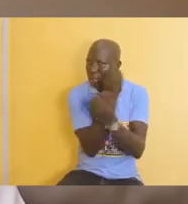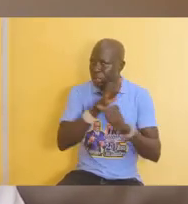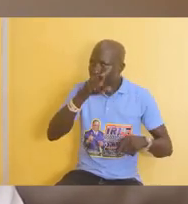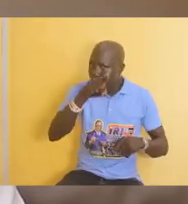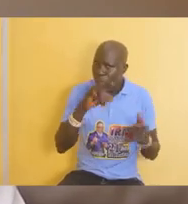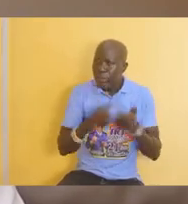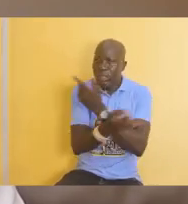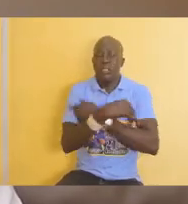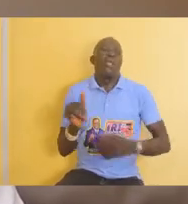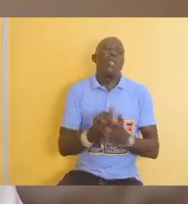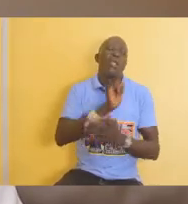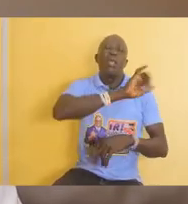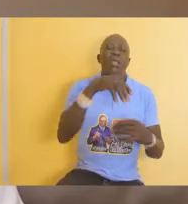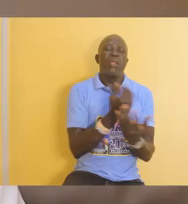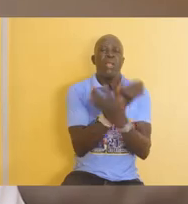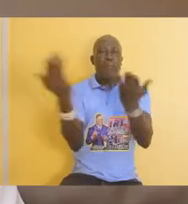the mouth of Daniel shut.